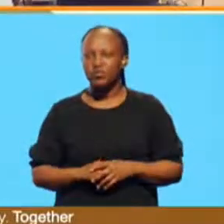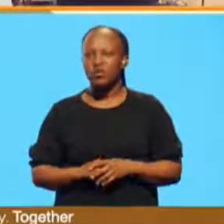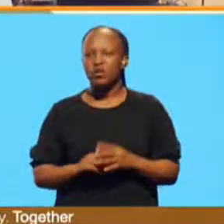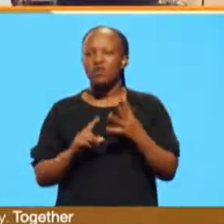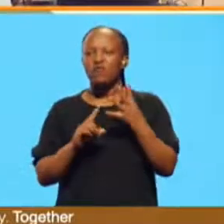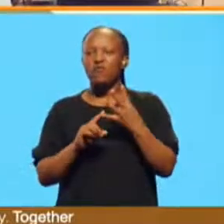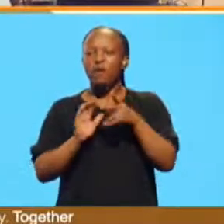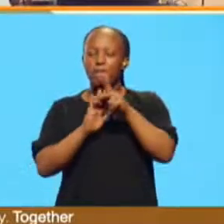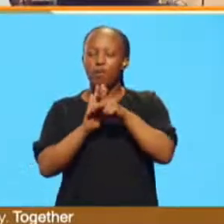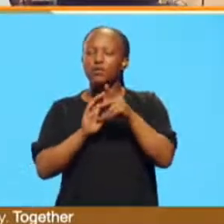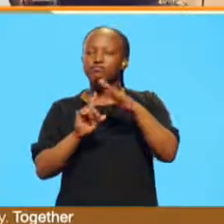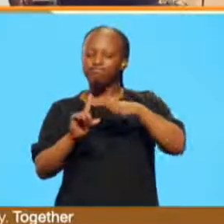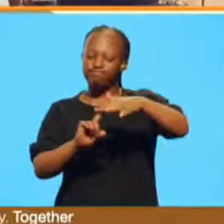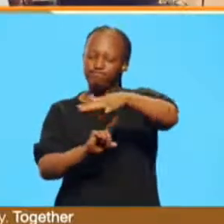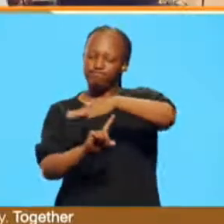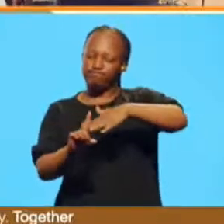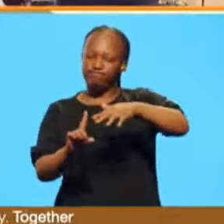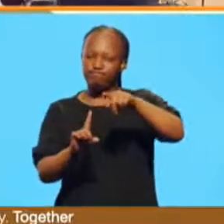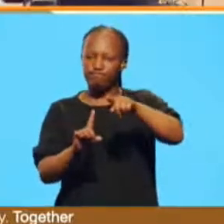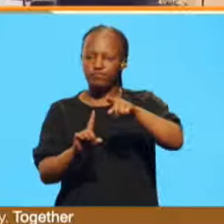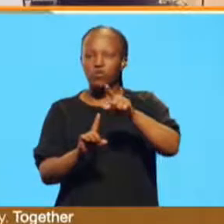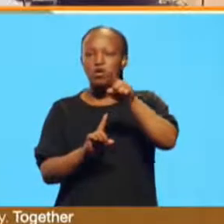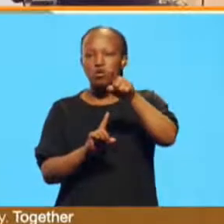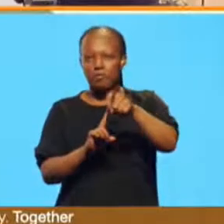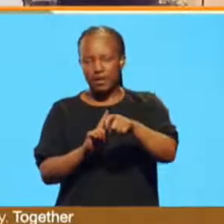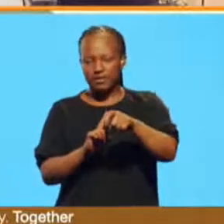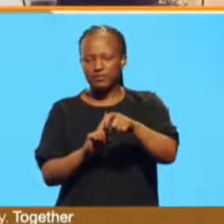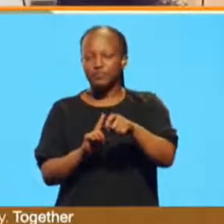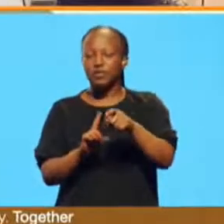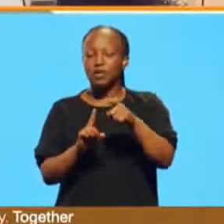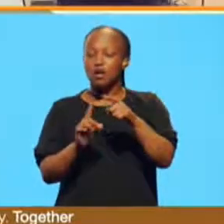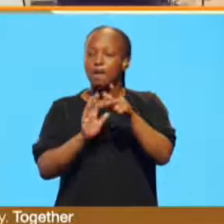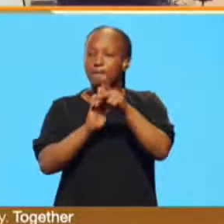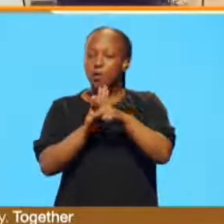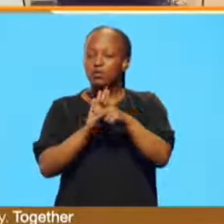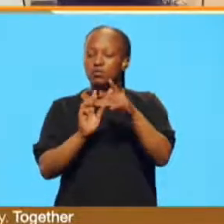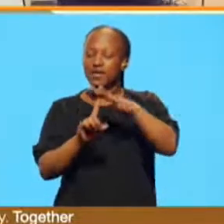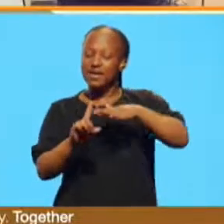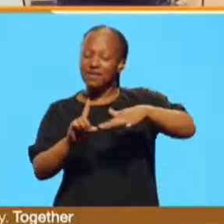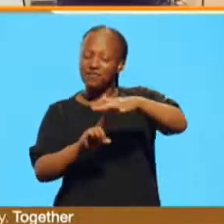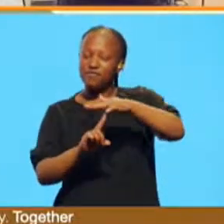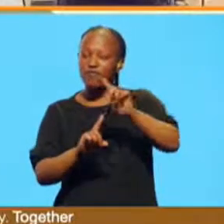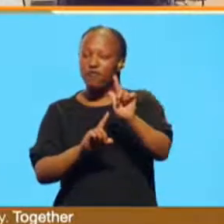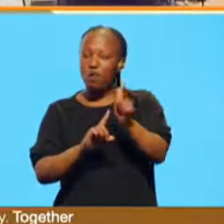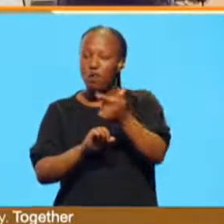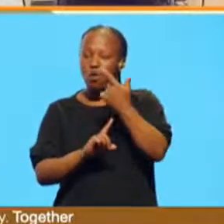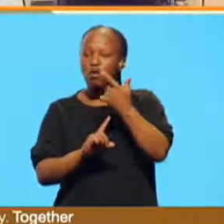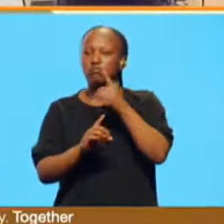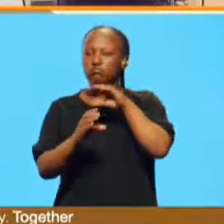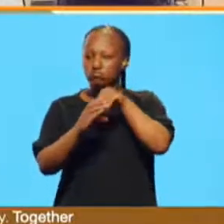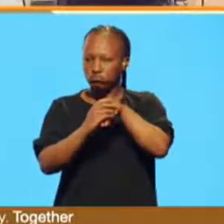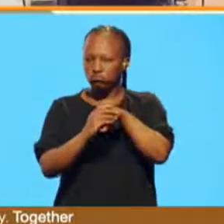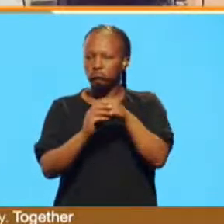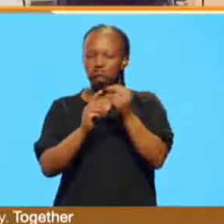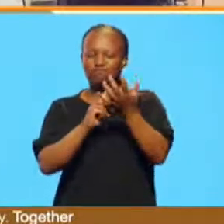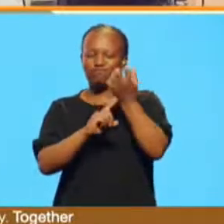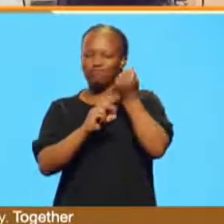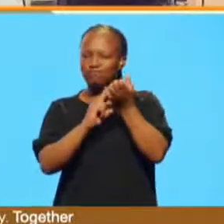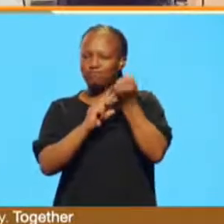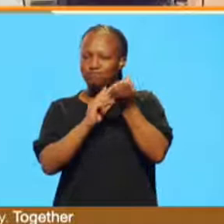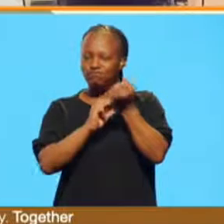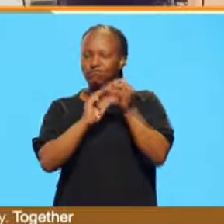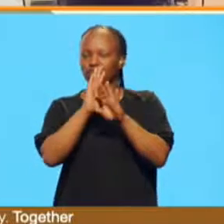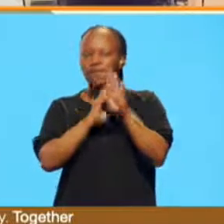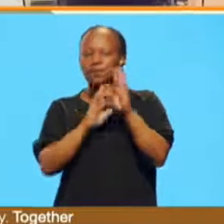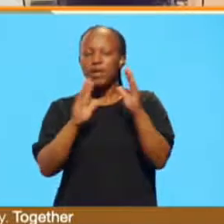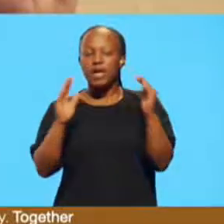policy environment. Policy environment, we should have conducive policy. We create an environment where all these 3 can thrive. So it doesn't matter for you to reach